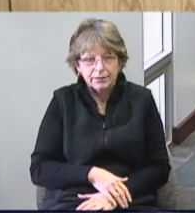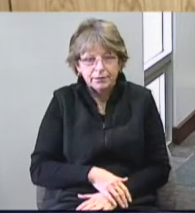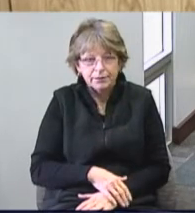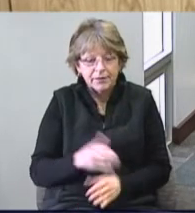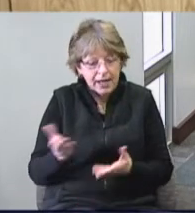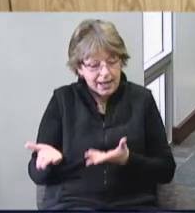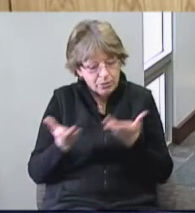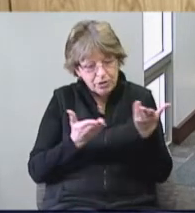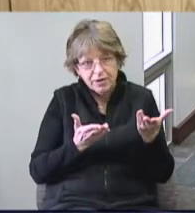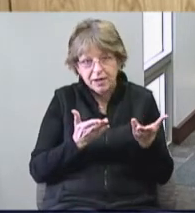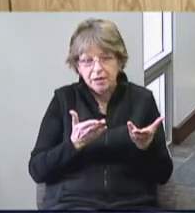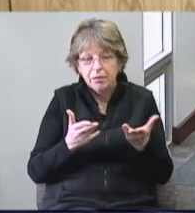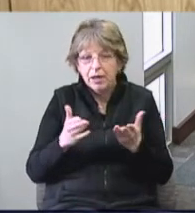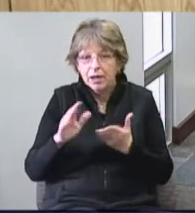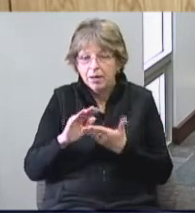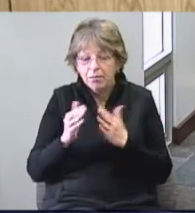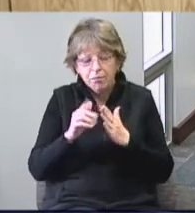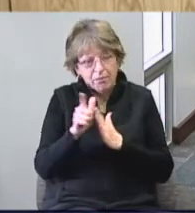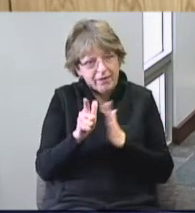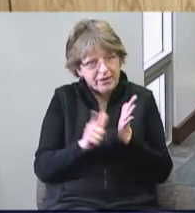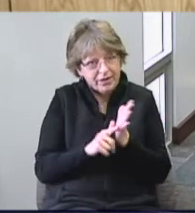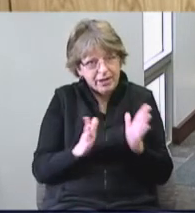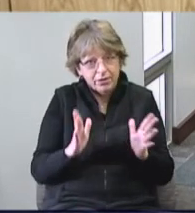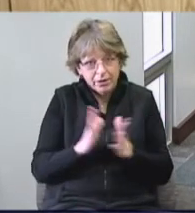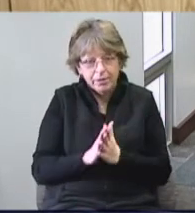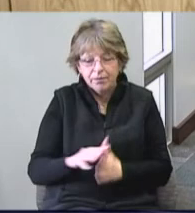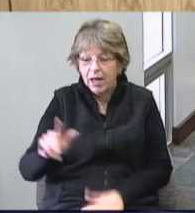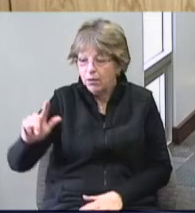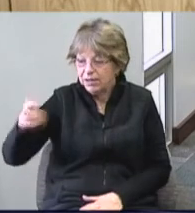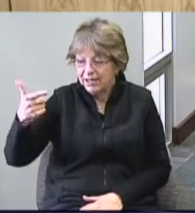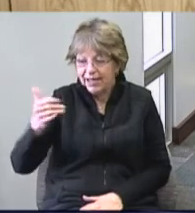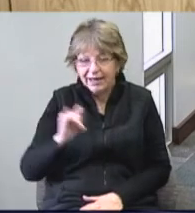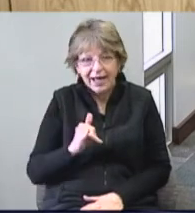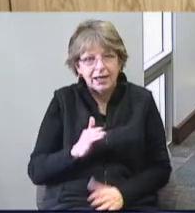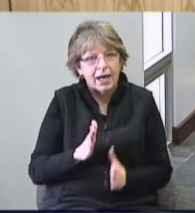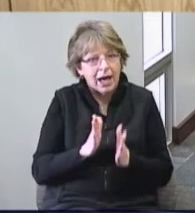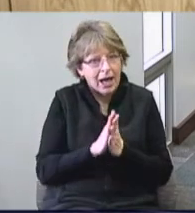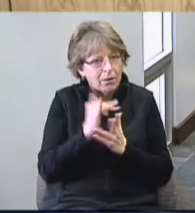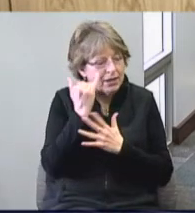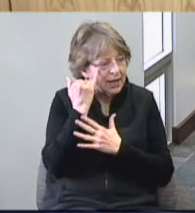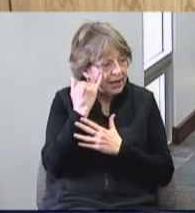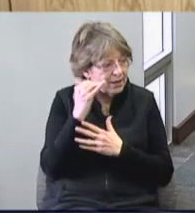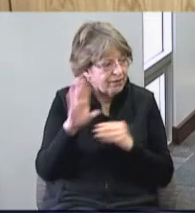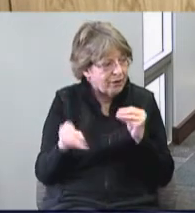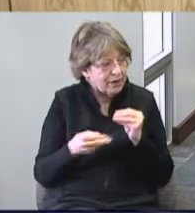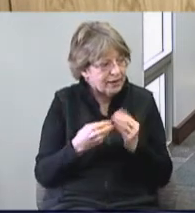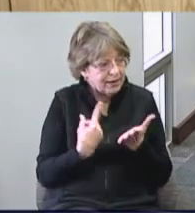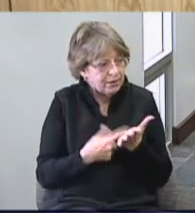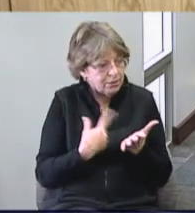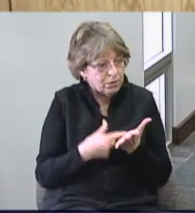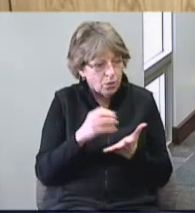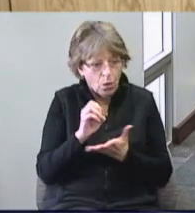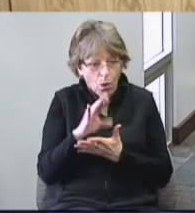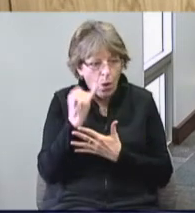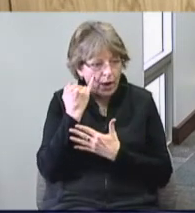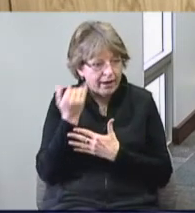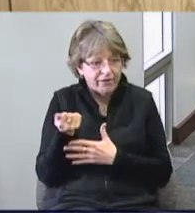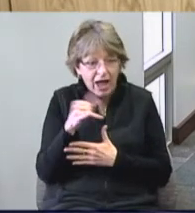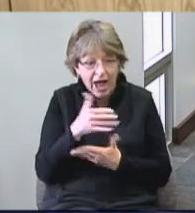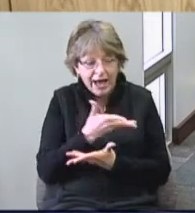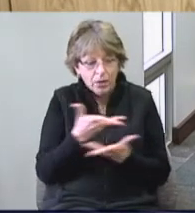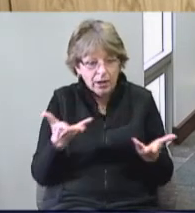also by the city council members today. I would second that motion. I would ask if there is any further discussion or if anyone in the audience would like